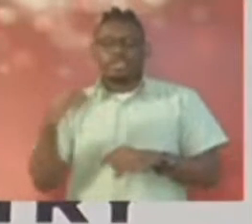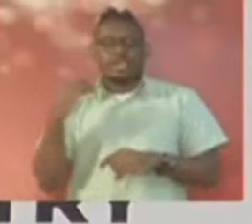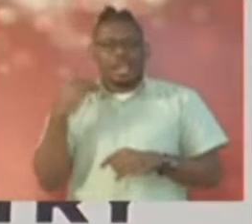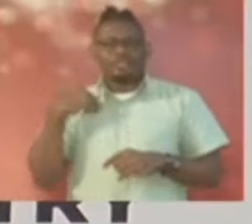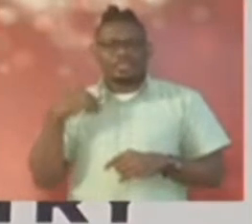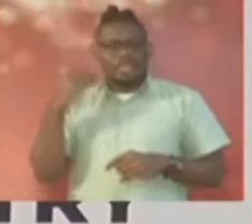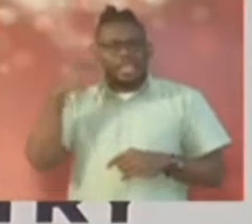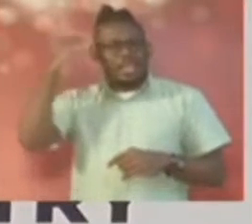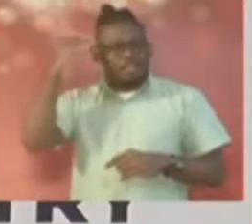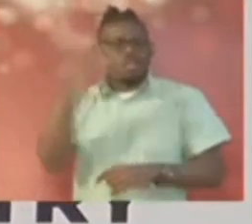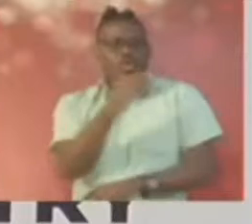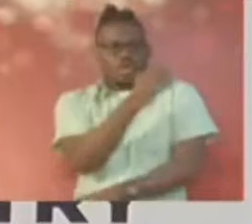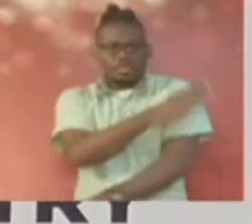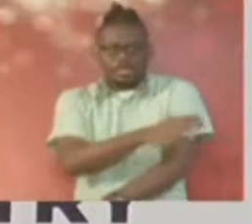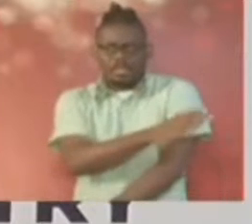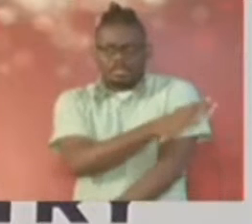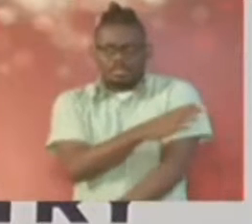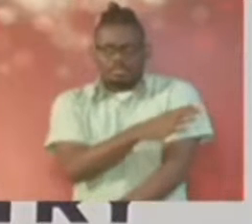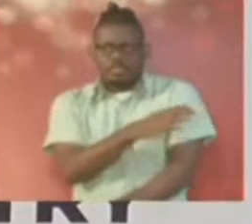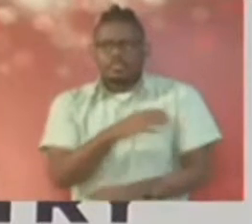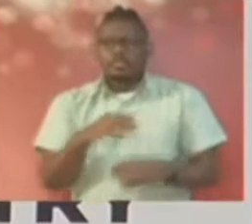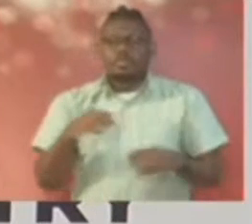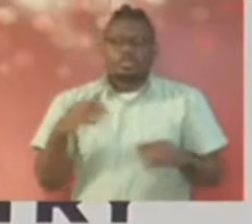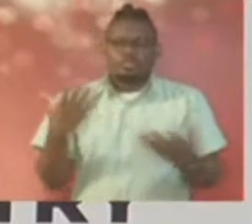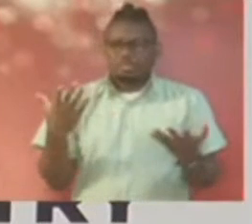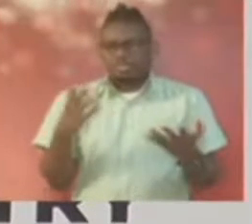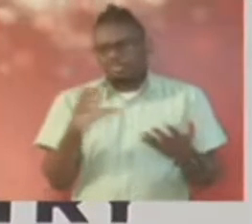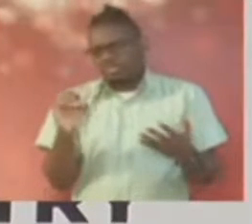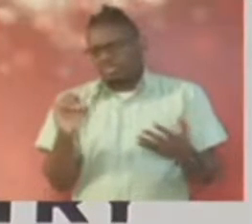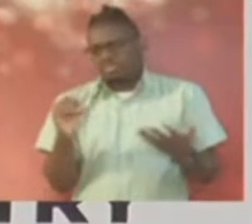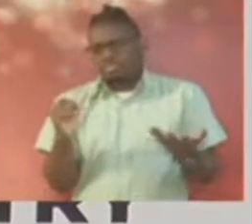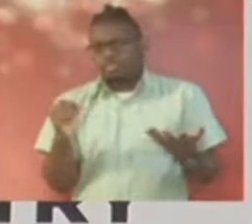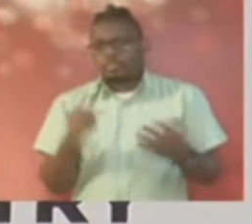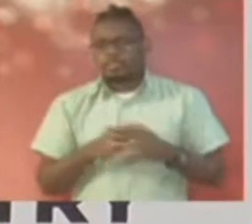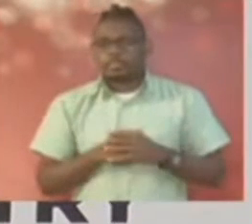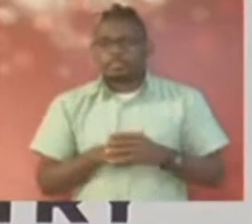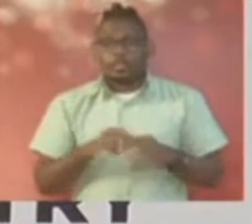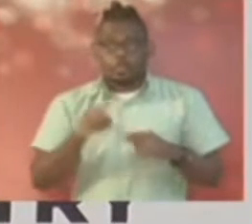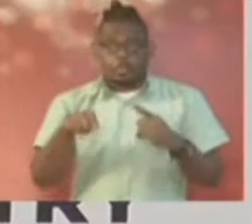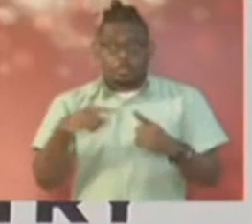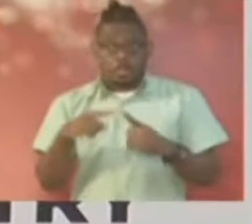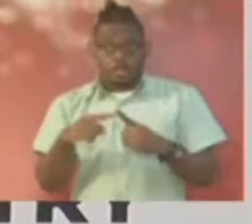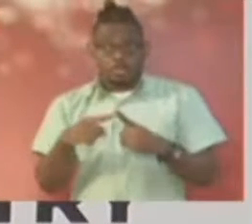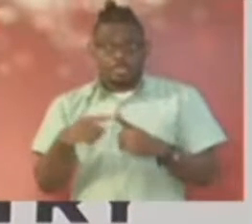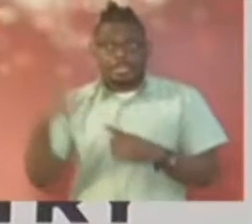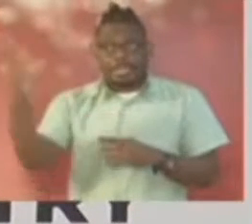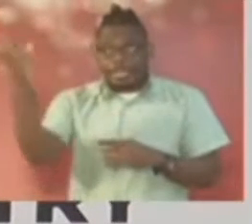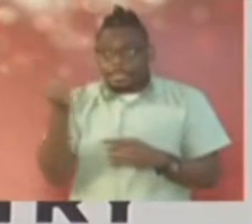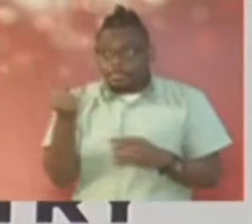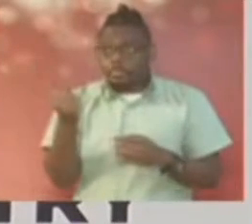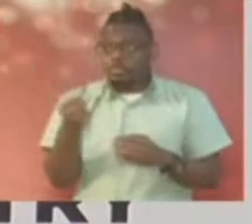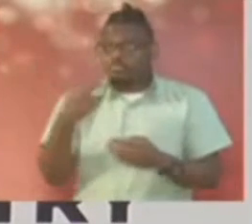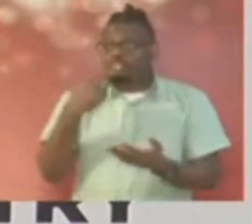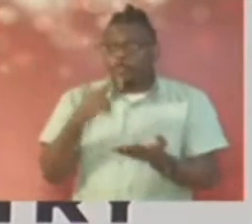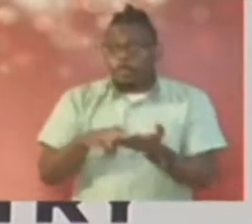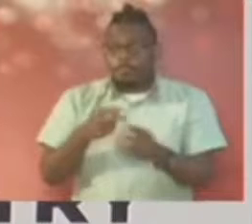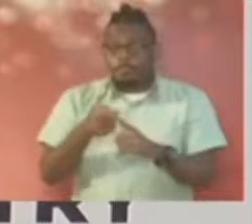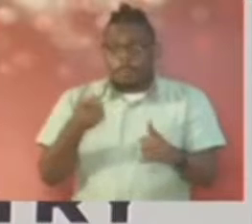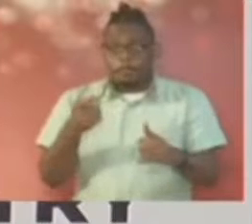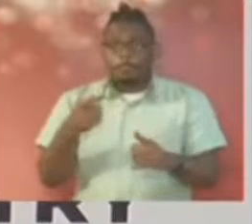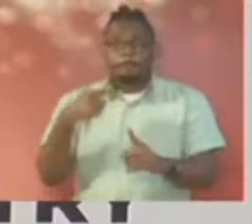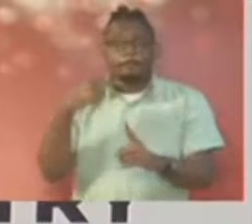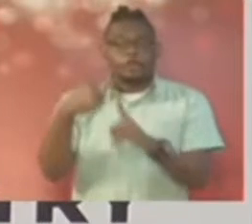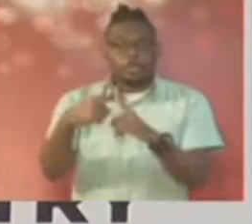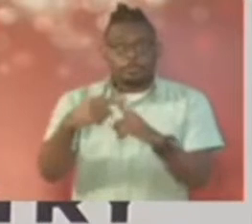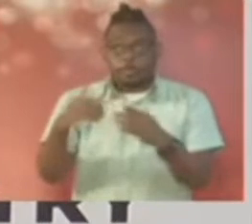What it basically means, as we get reports of positives, and the reports usually come from either the private sector